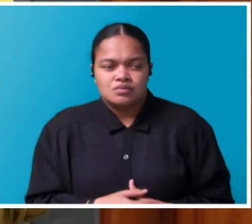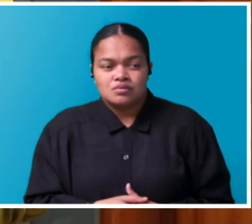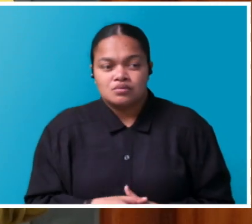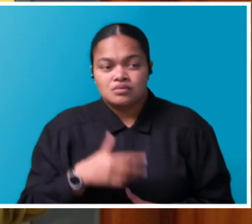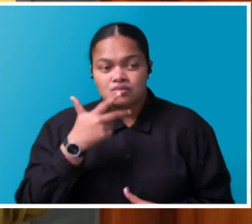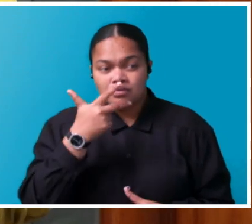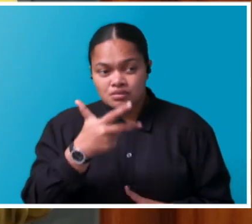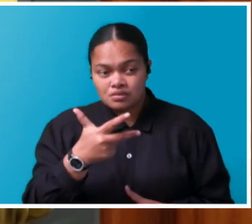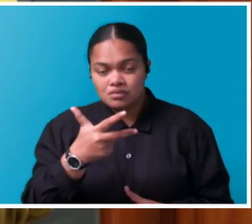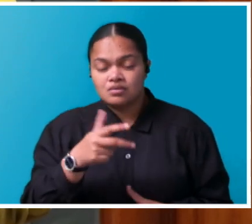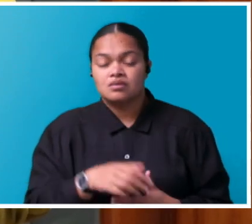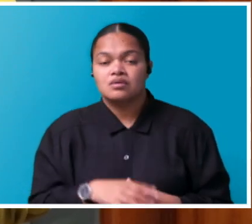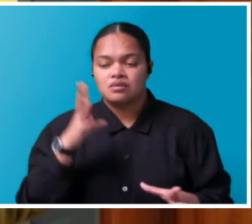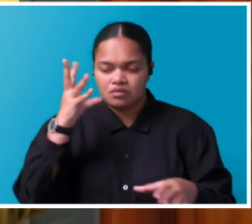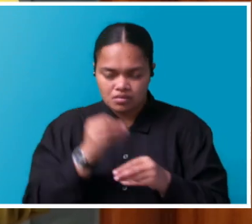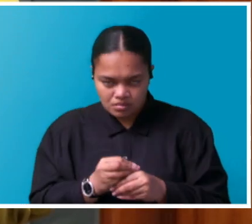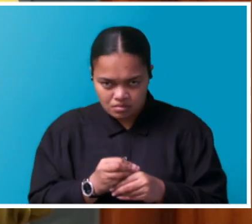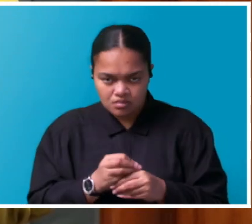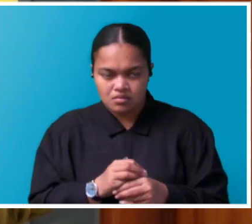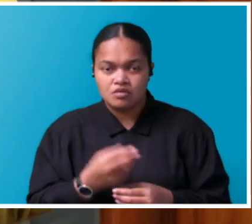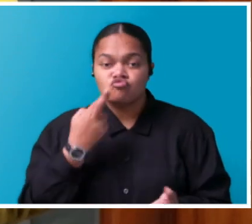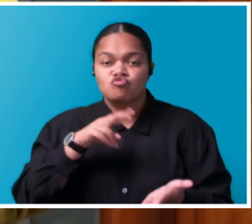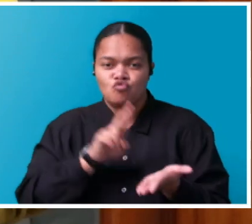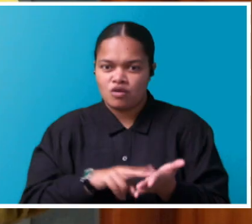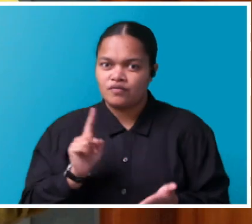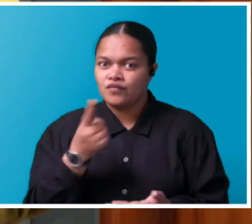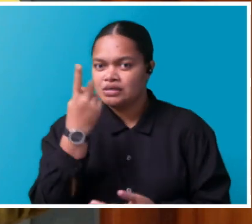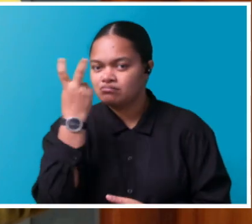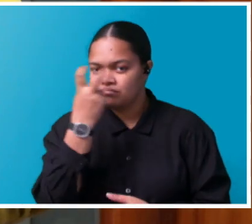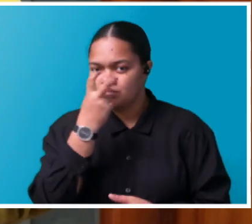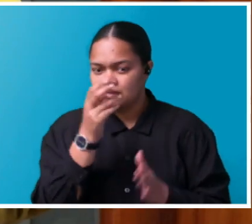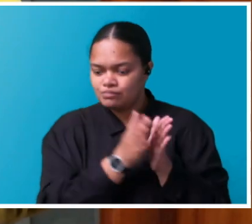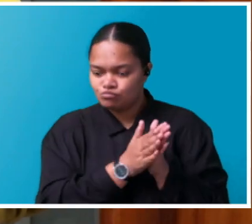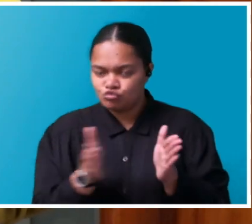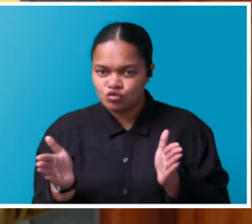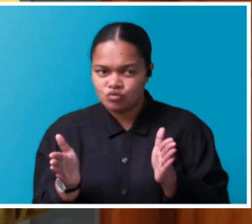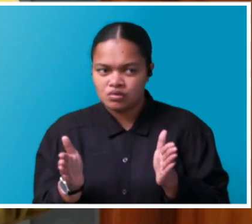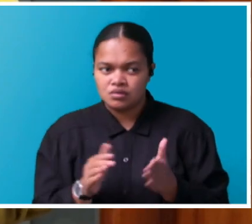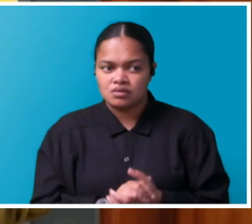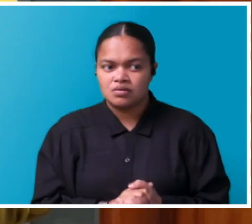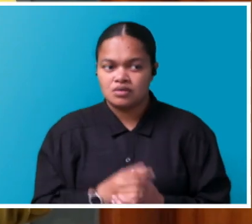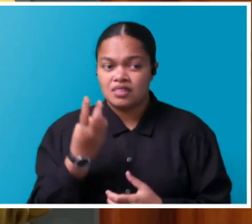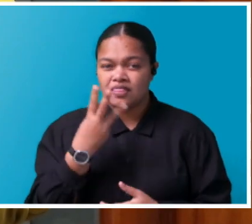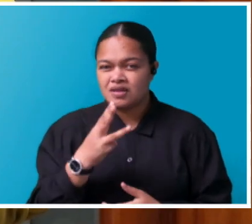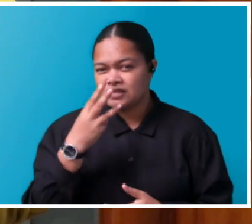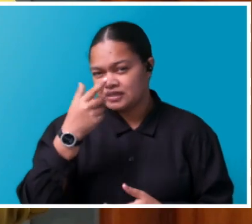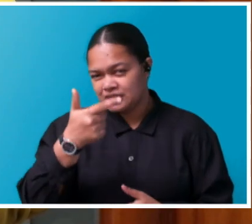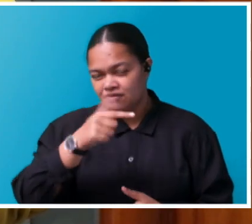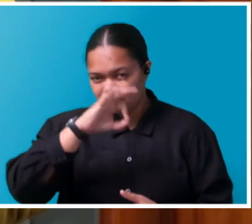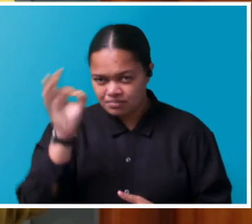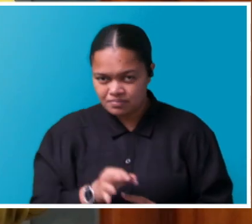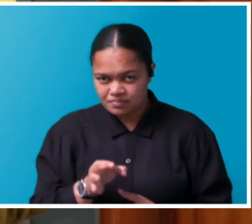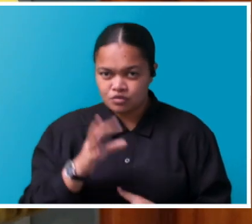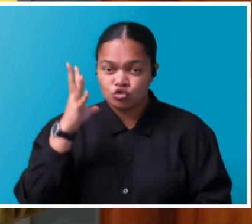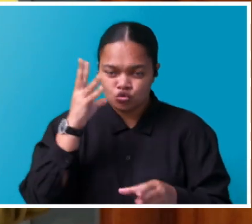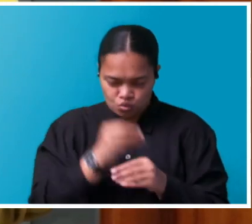922,828 emission reduction units recorded for the first monitoring period account for 37% of the total contract